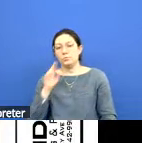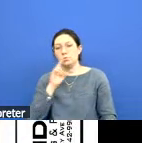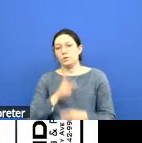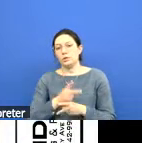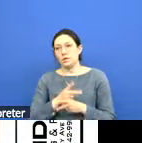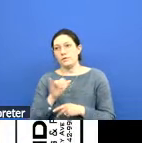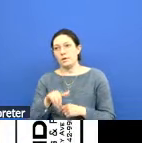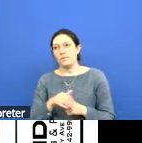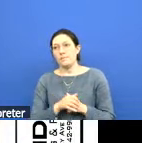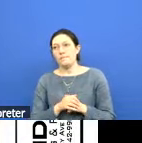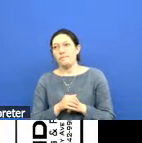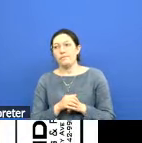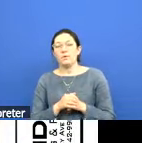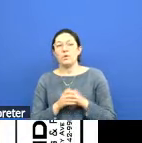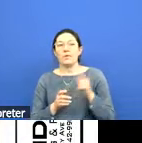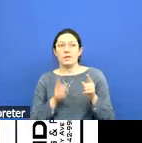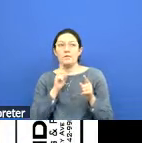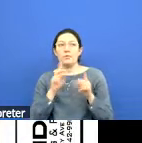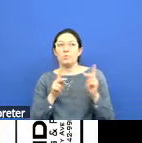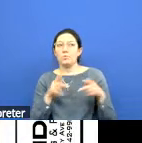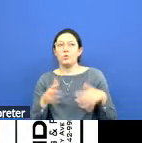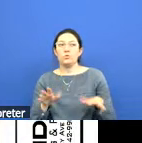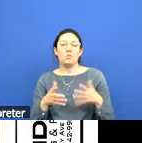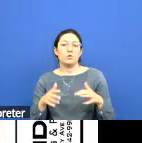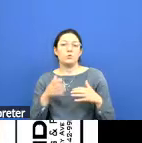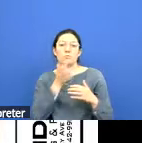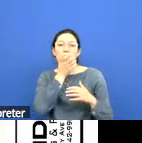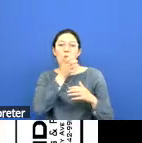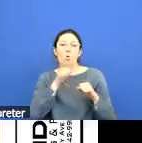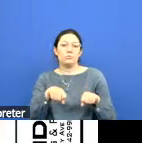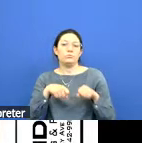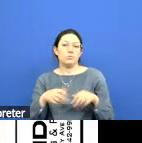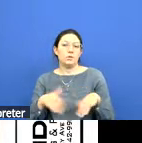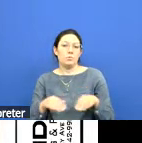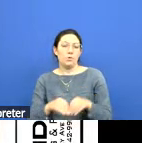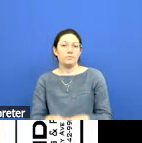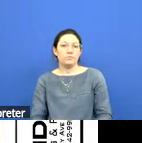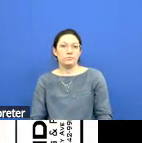association. So this is for people who don't want to have to mow their lawns anymore.